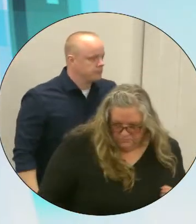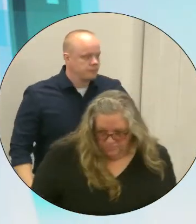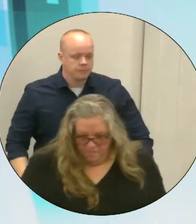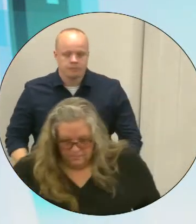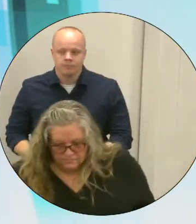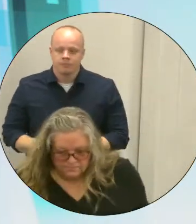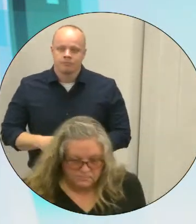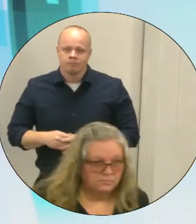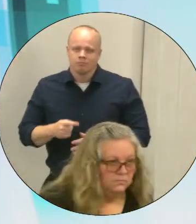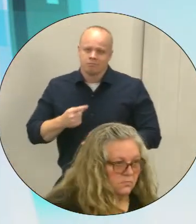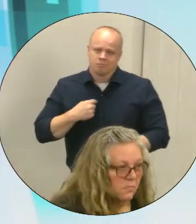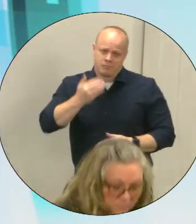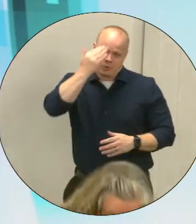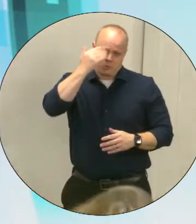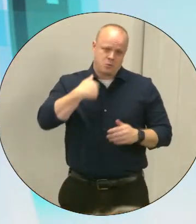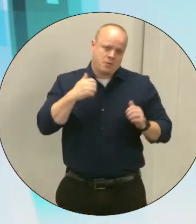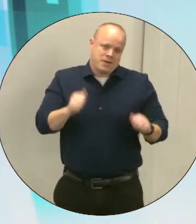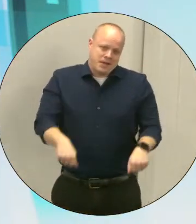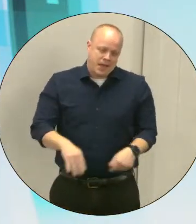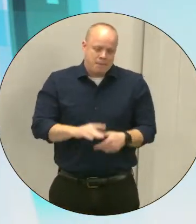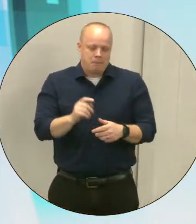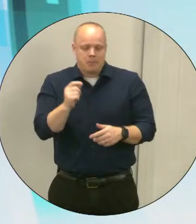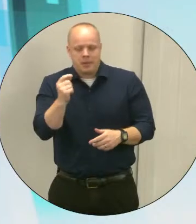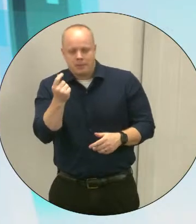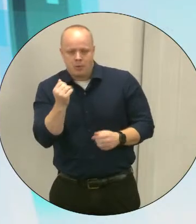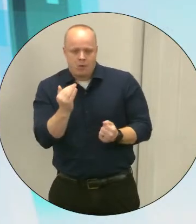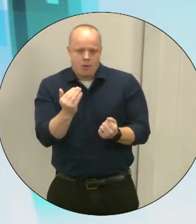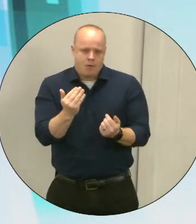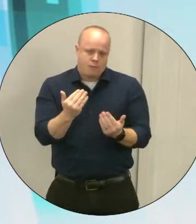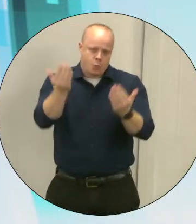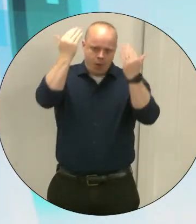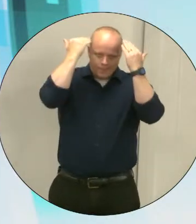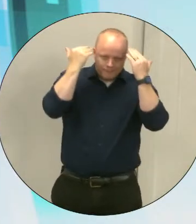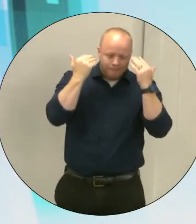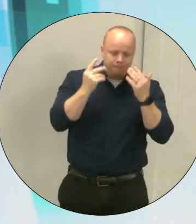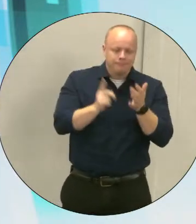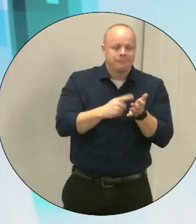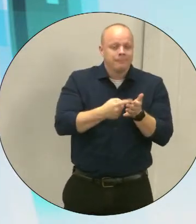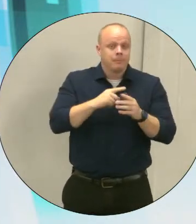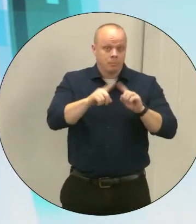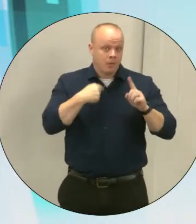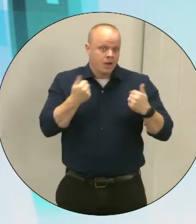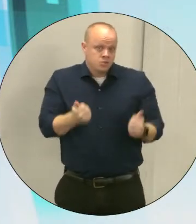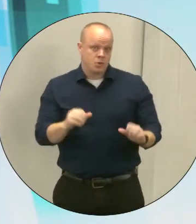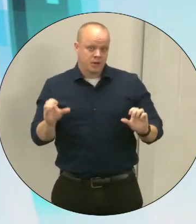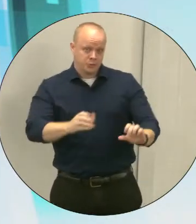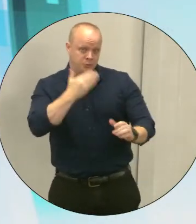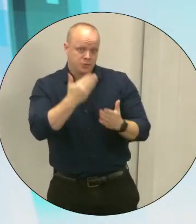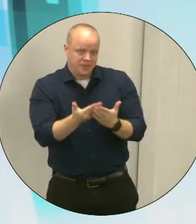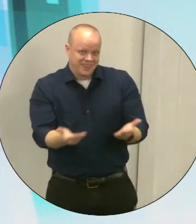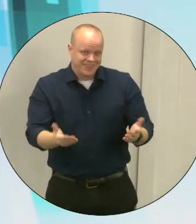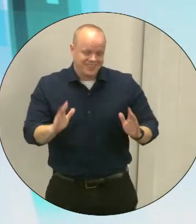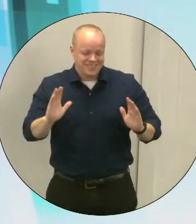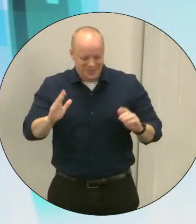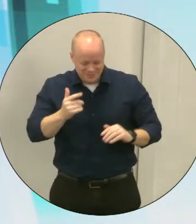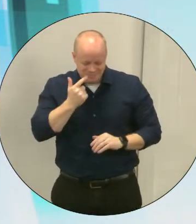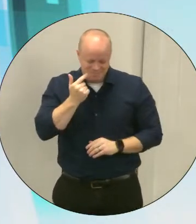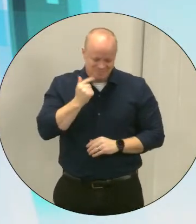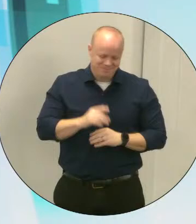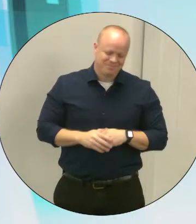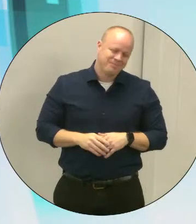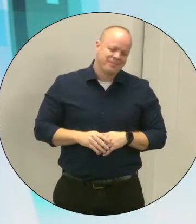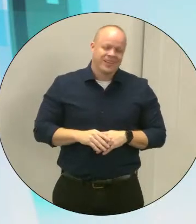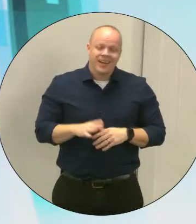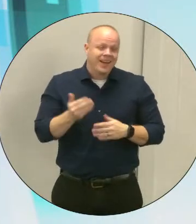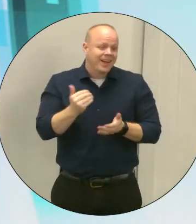I know I can be like overwhelming sometimes, but I try to do really good things. So, again,